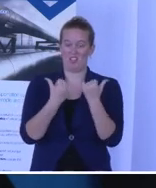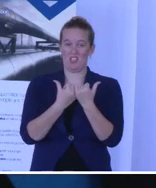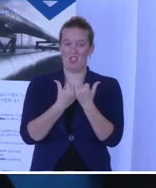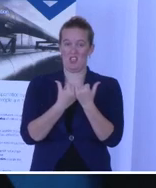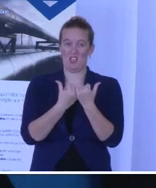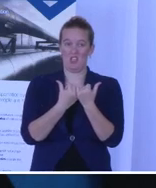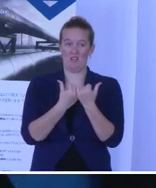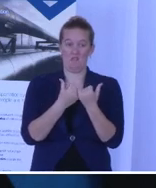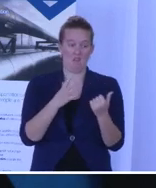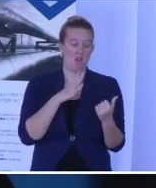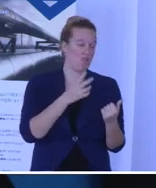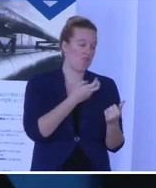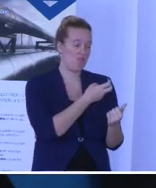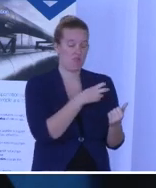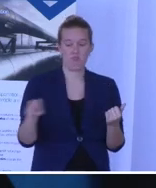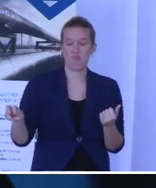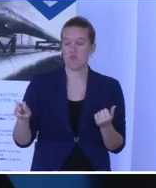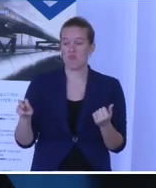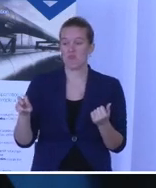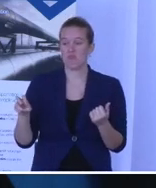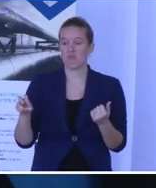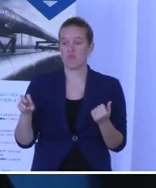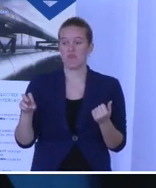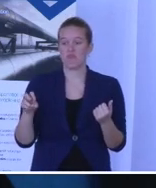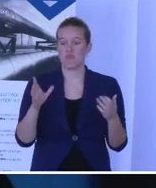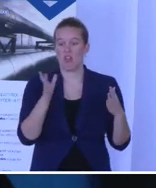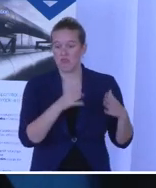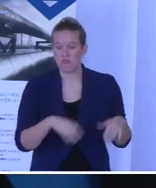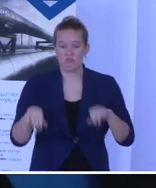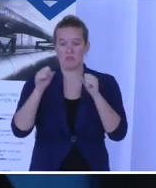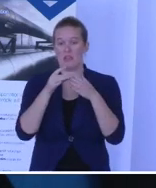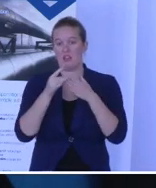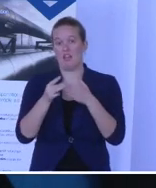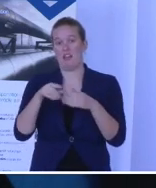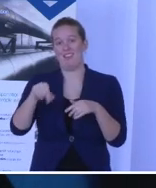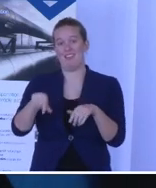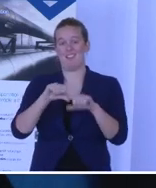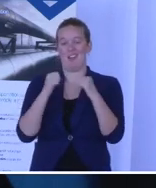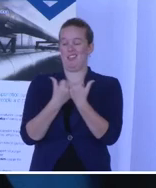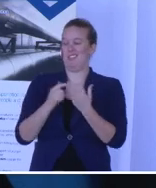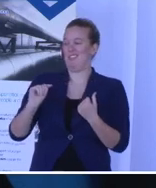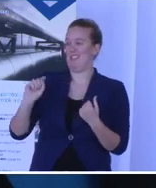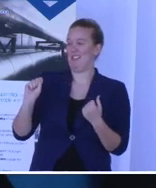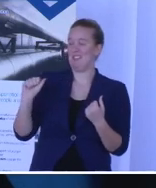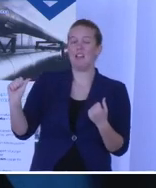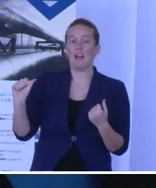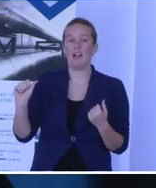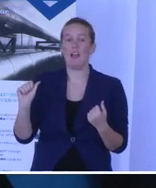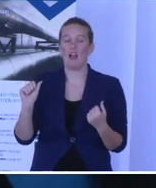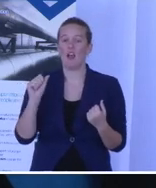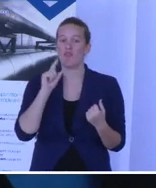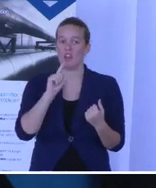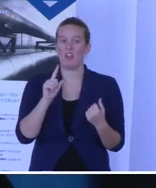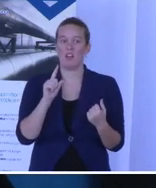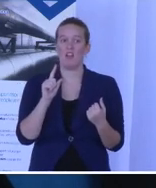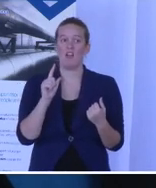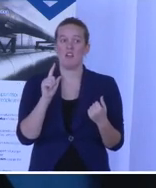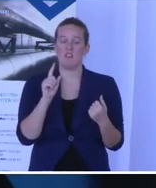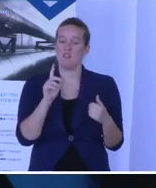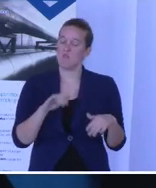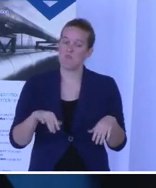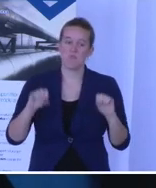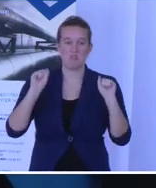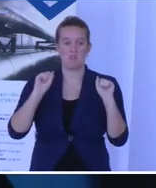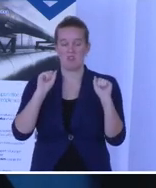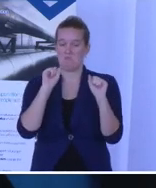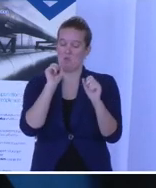his post in leadership of this agency, TSA, and take on a very difficult